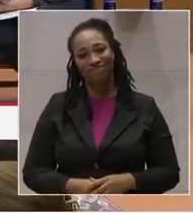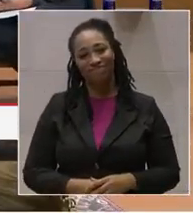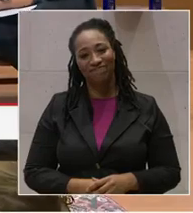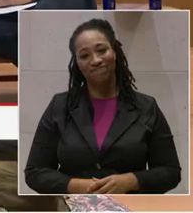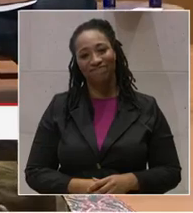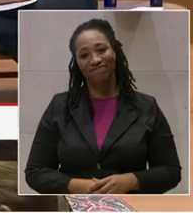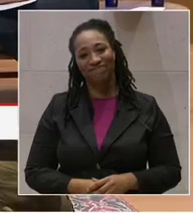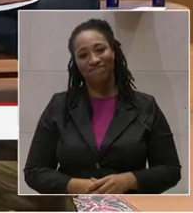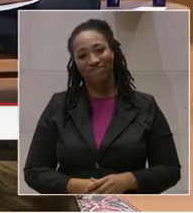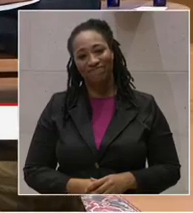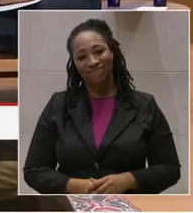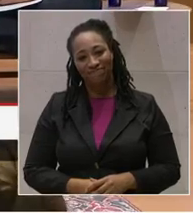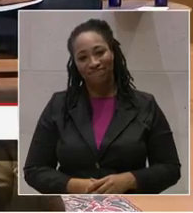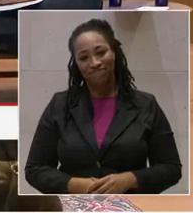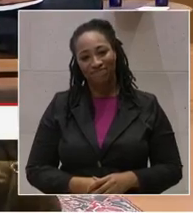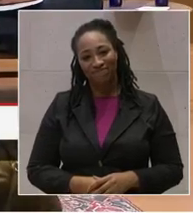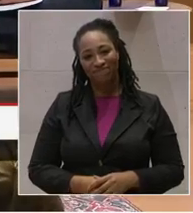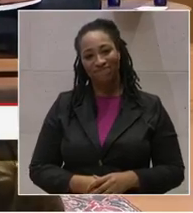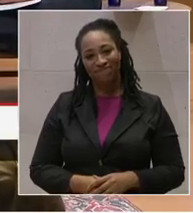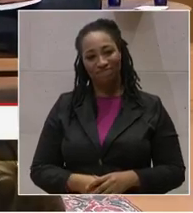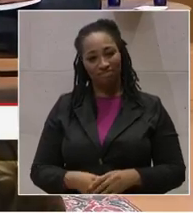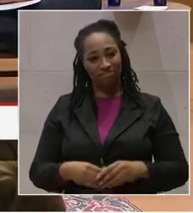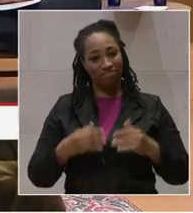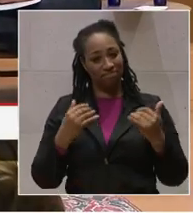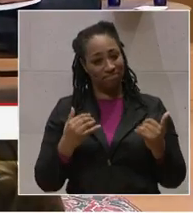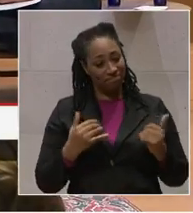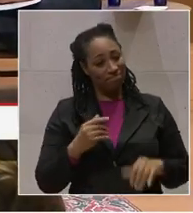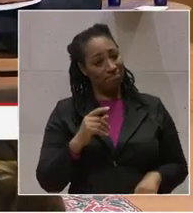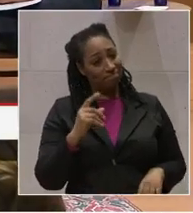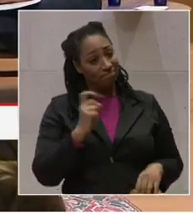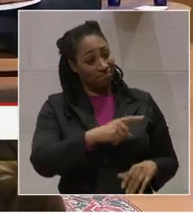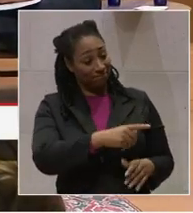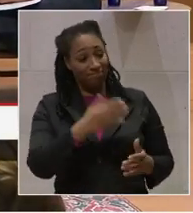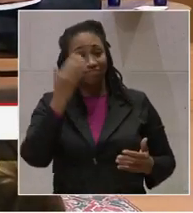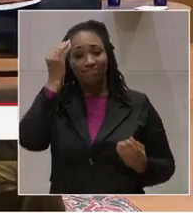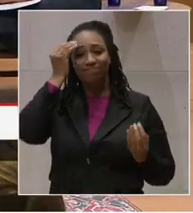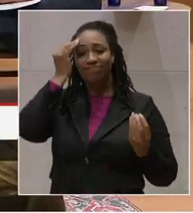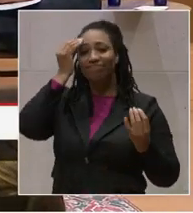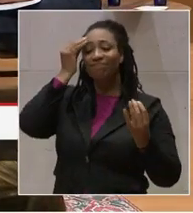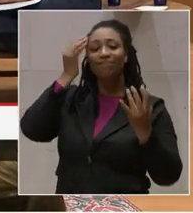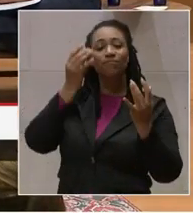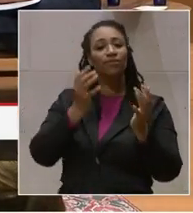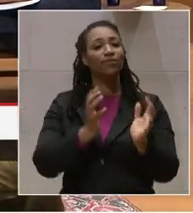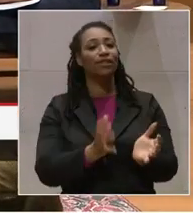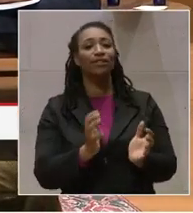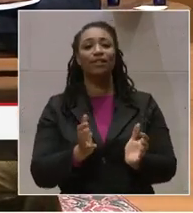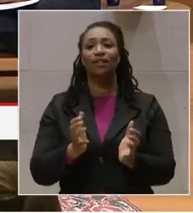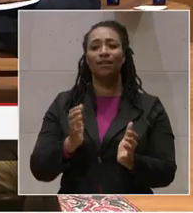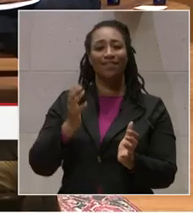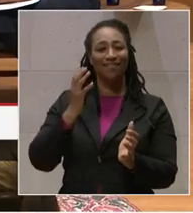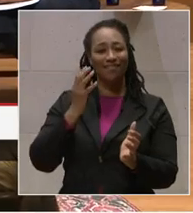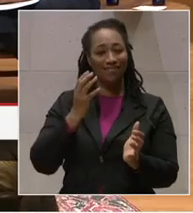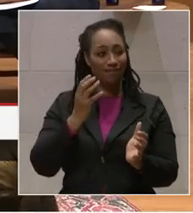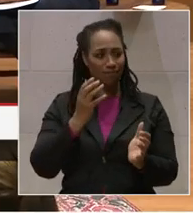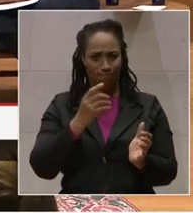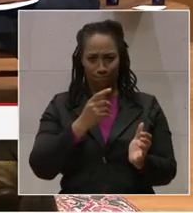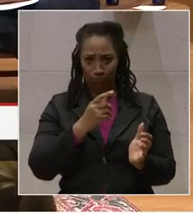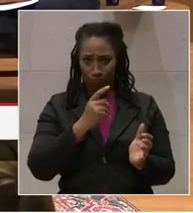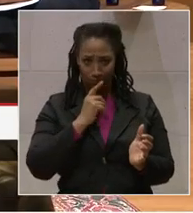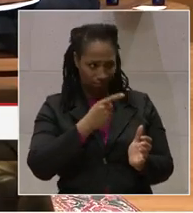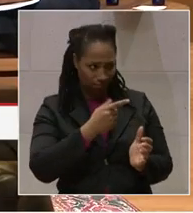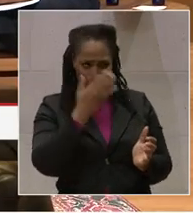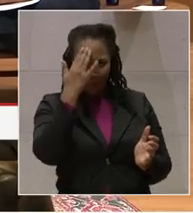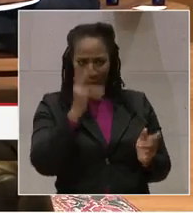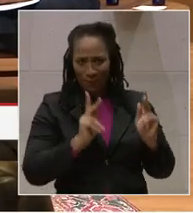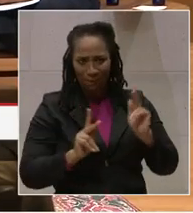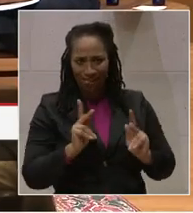All right, sometimes, when you're doing a fireside chat, you don't really know the people. I know both of these amazing